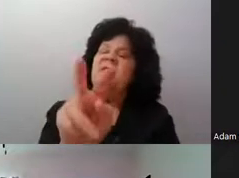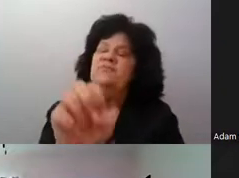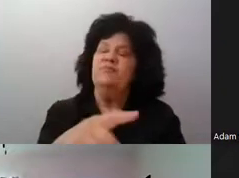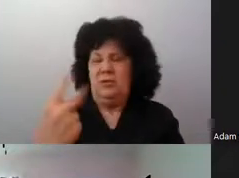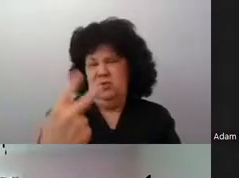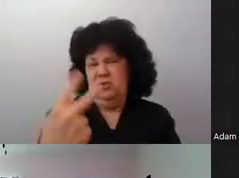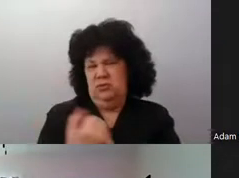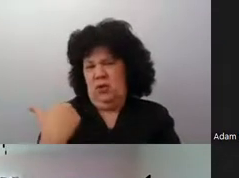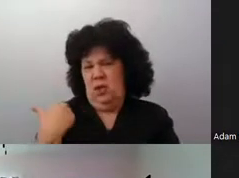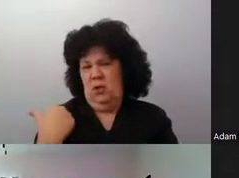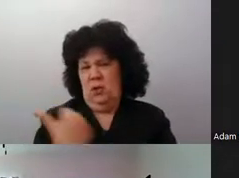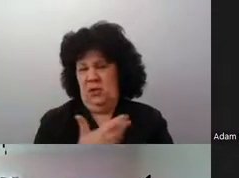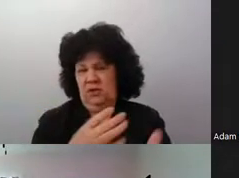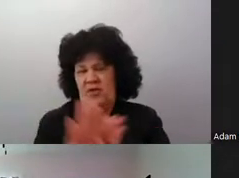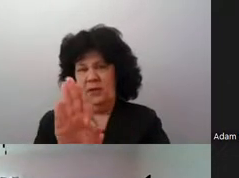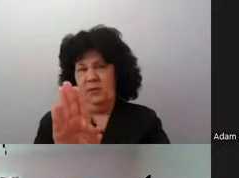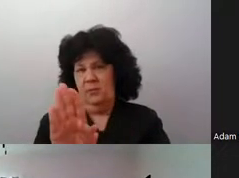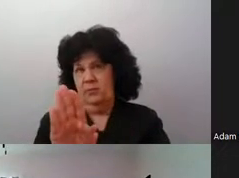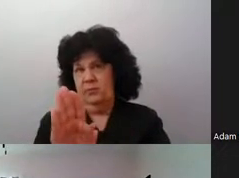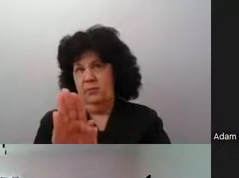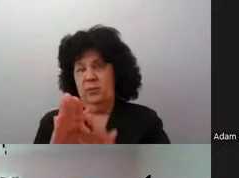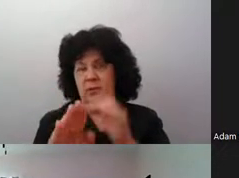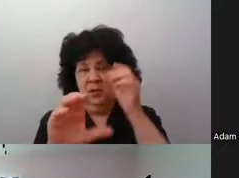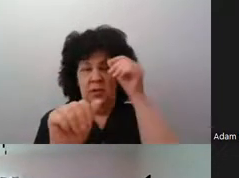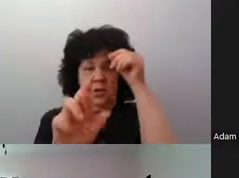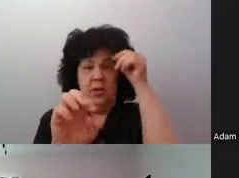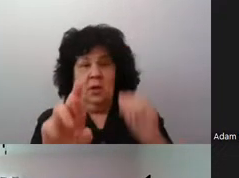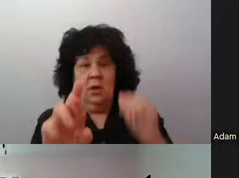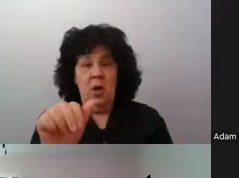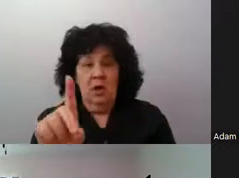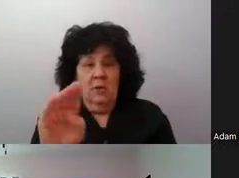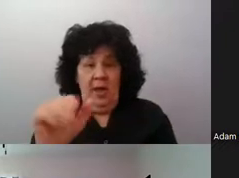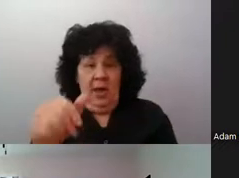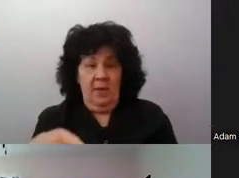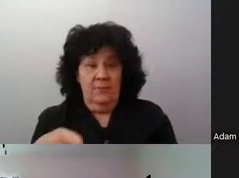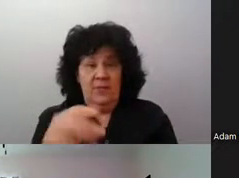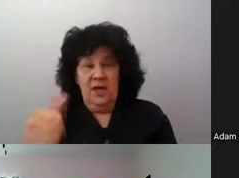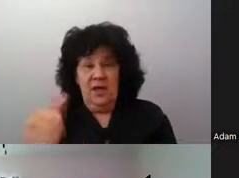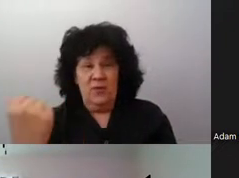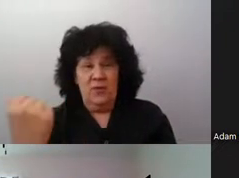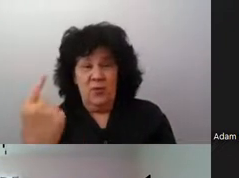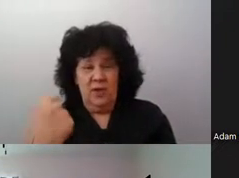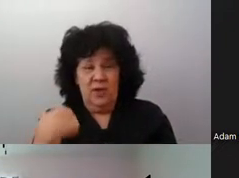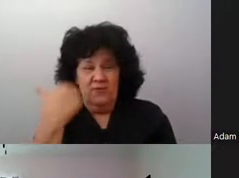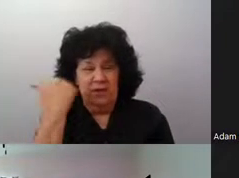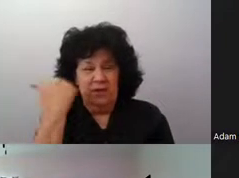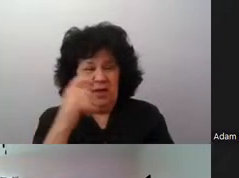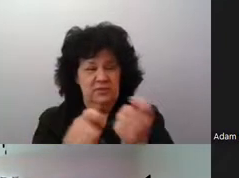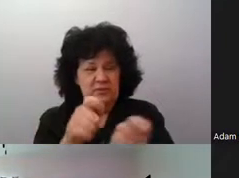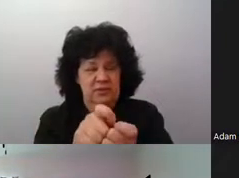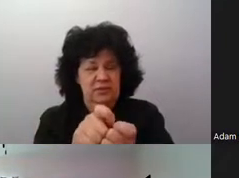developed the career roadmap is what we called it. And then there was another one, I forget exactly what it is, like an experiential roadmap